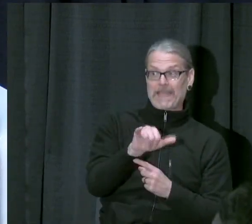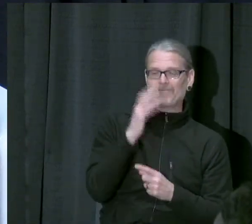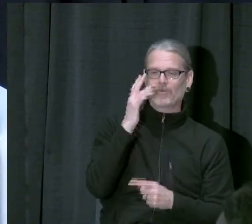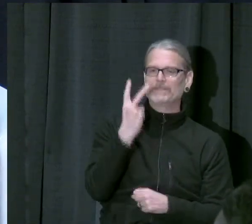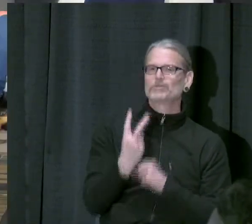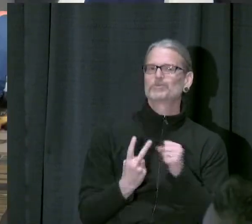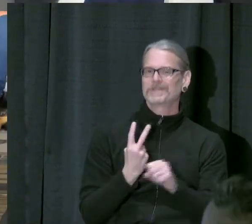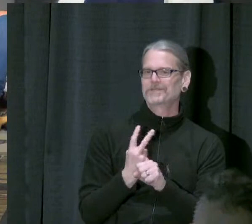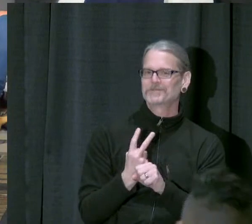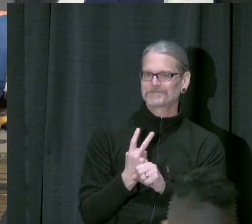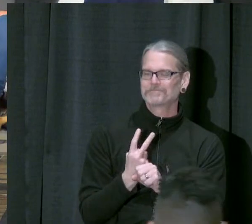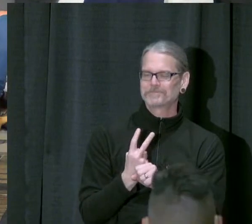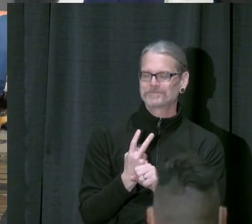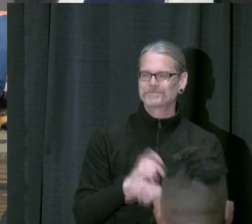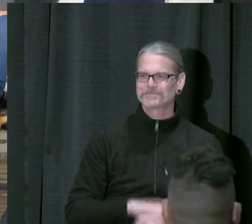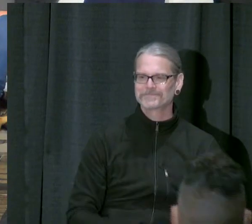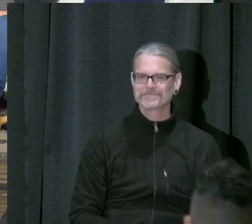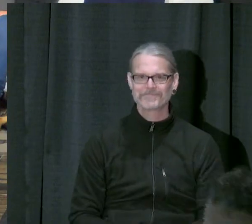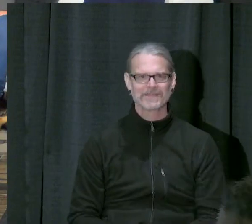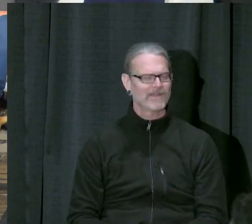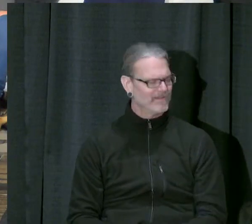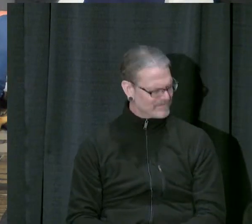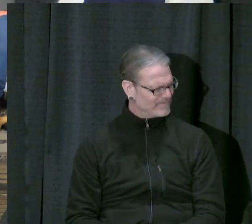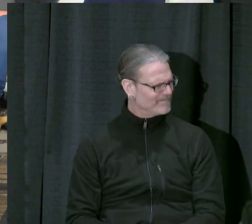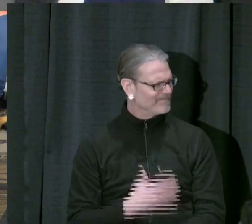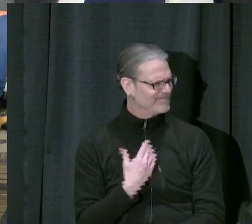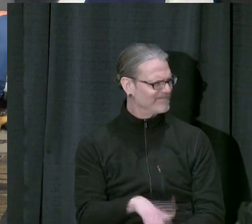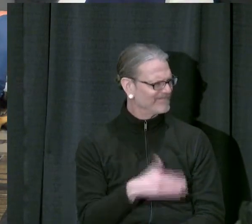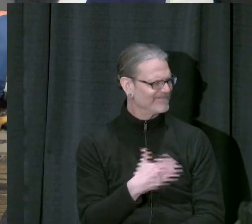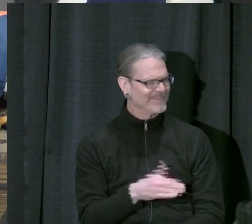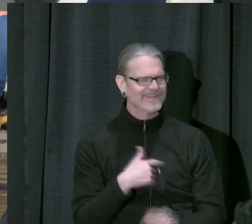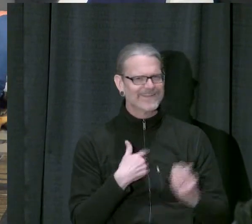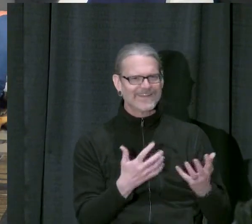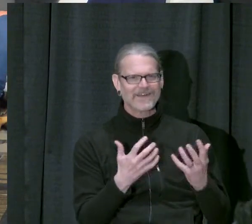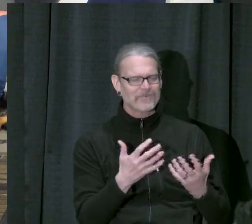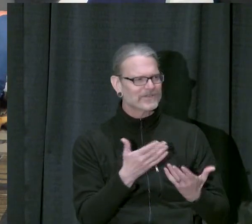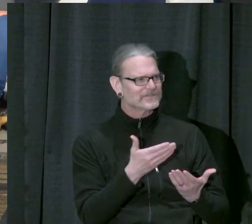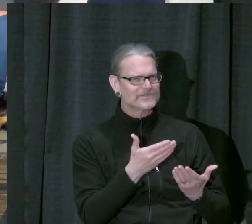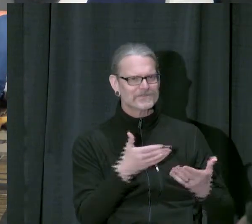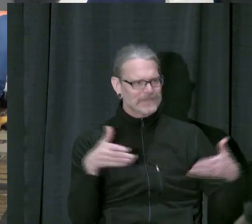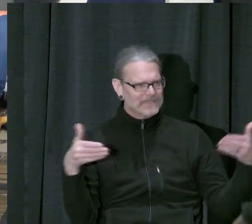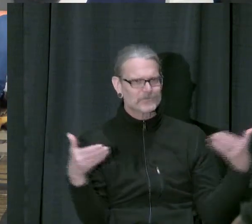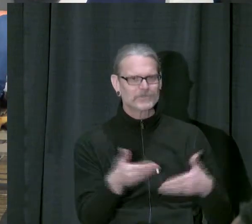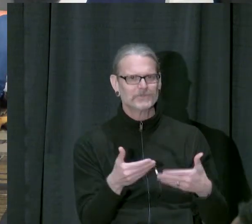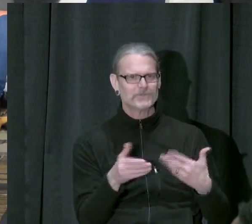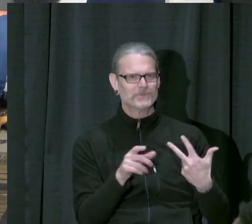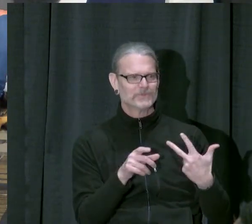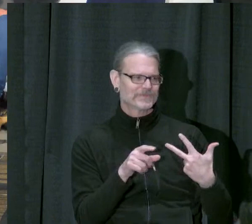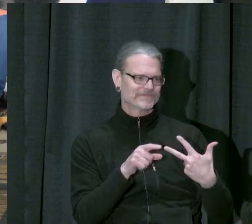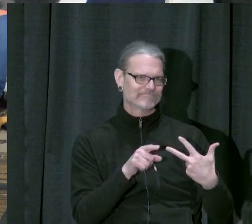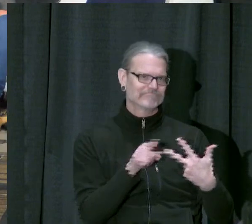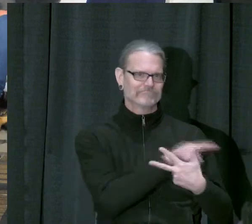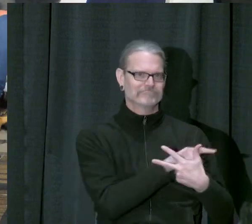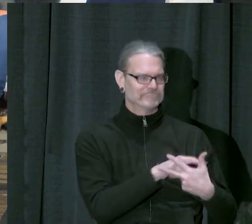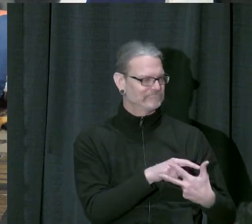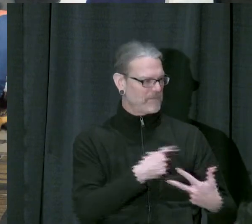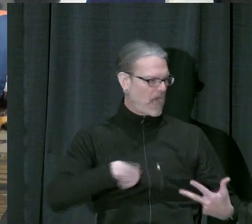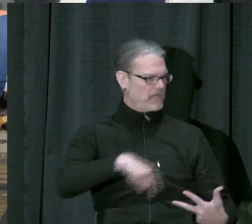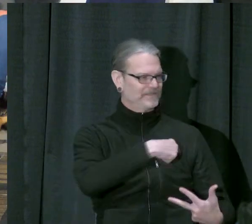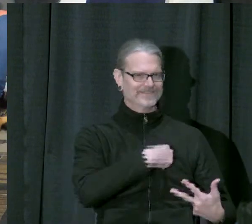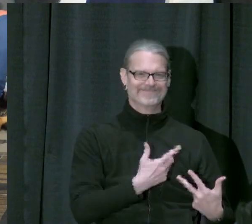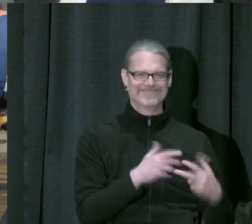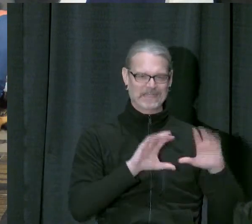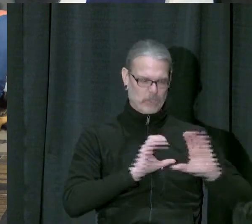years. So that, I just wanted to, introduce us as a group, because I